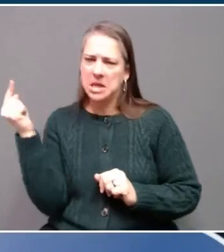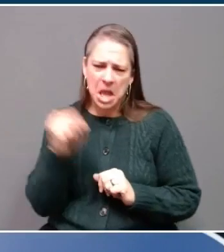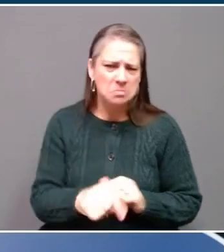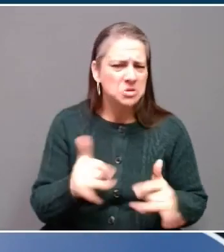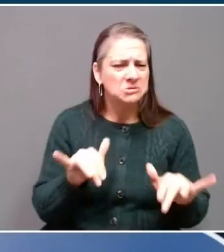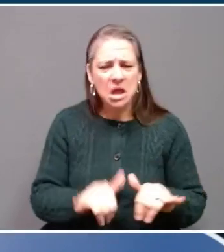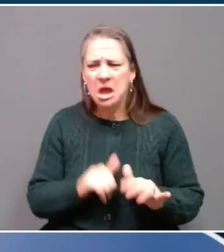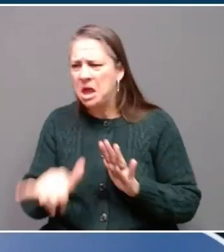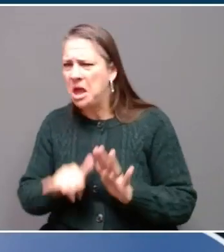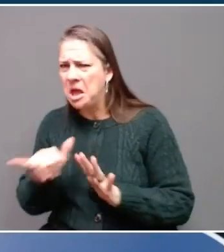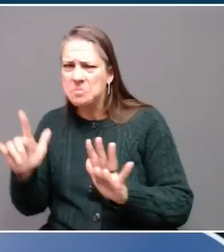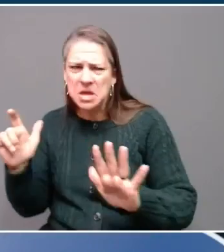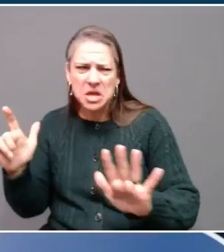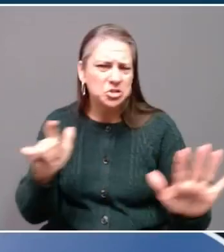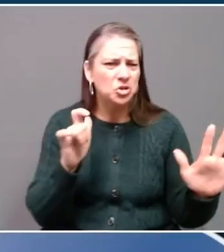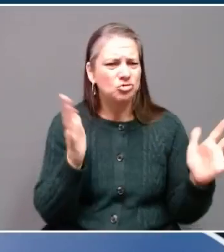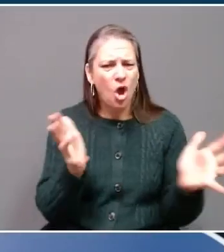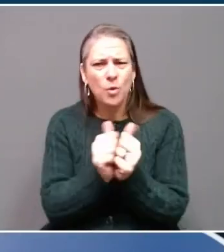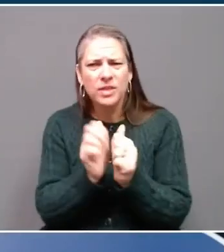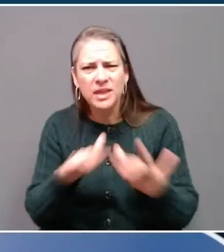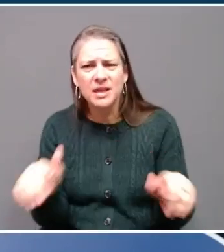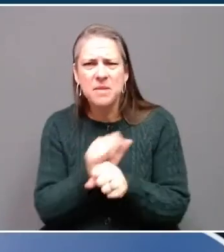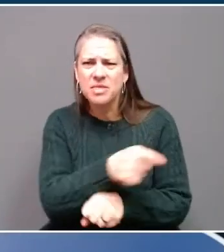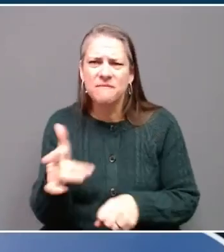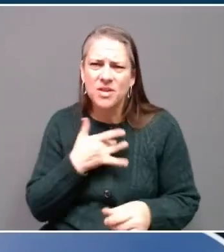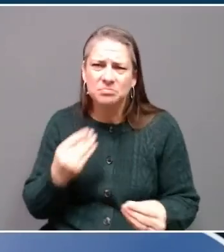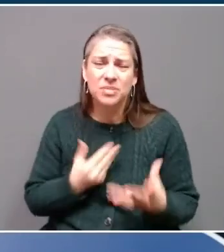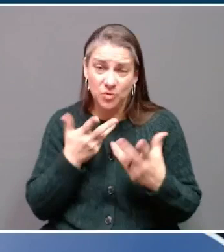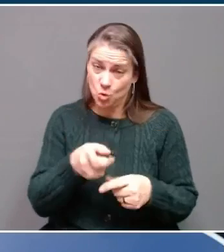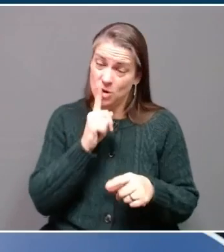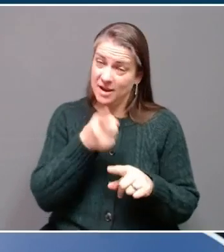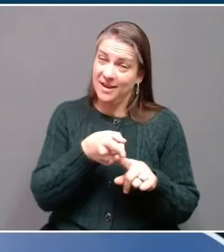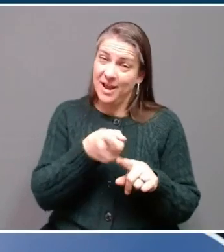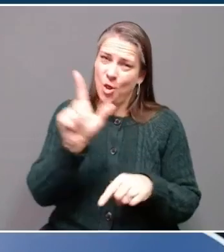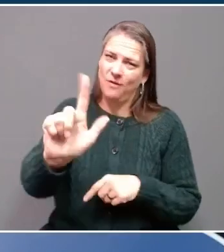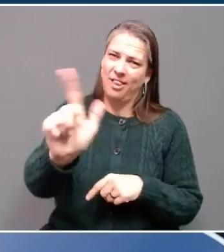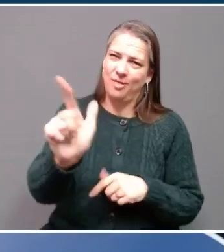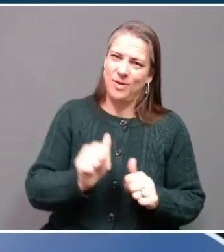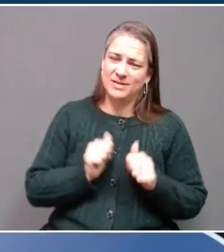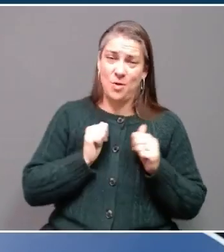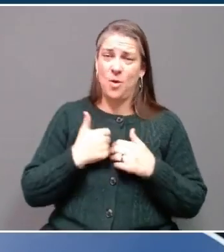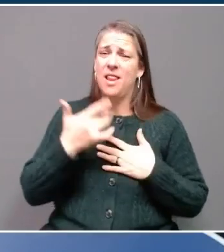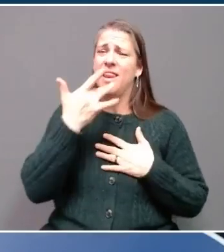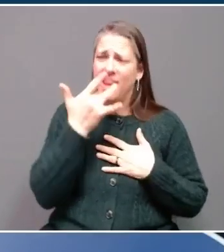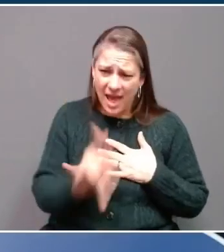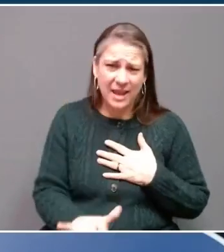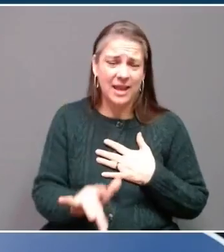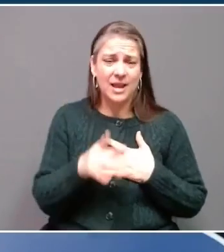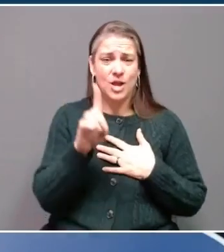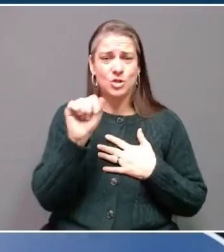talk, to inspire those kids. This is a Louisville resident, and we are really lucky to call Darnell, or Super